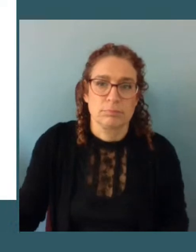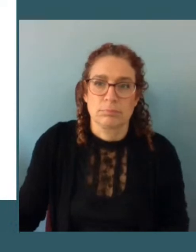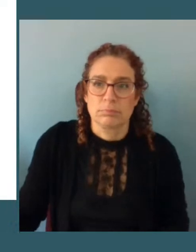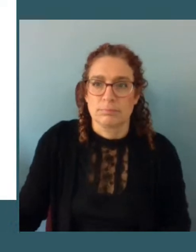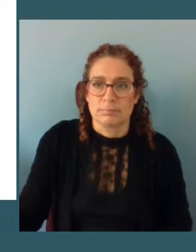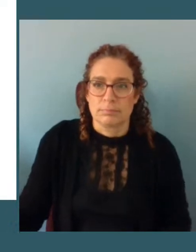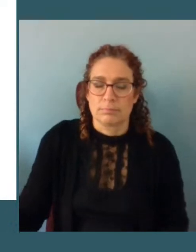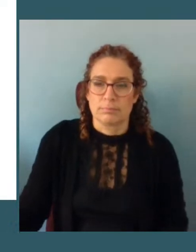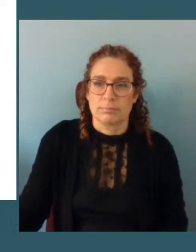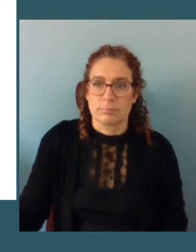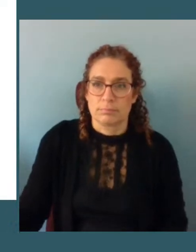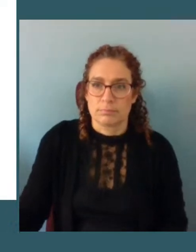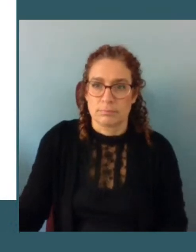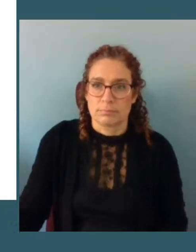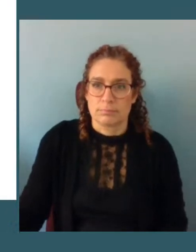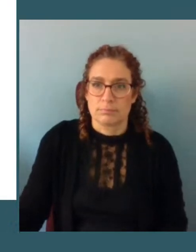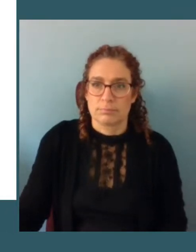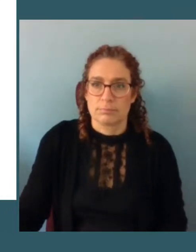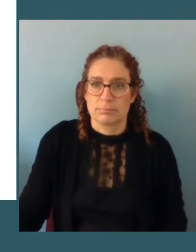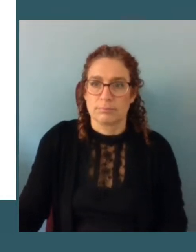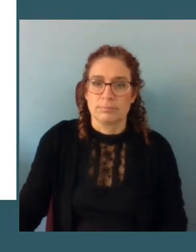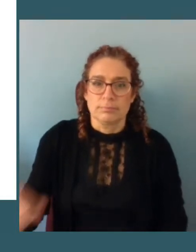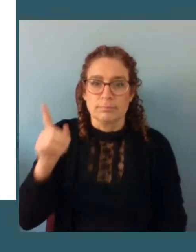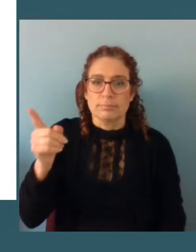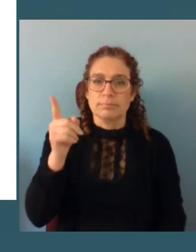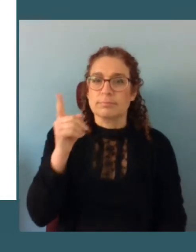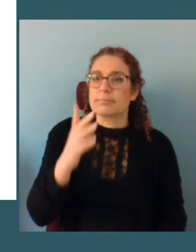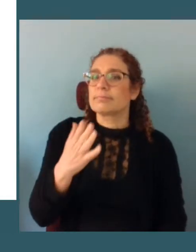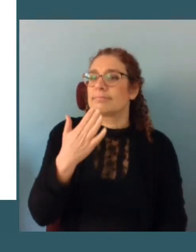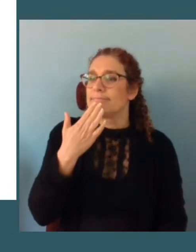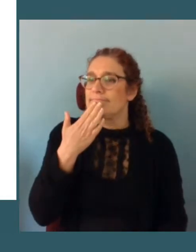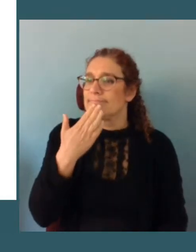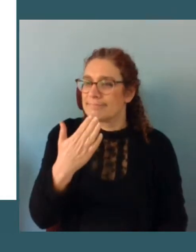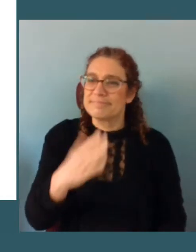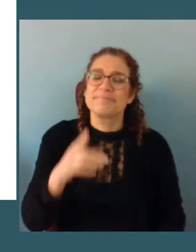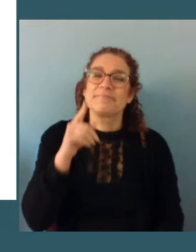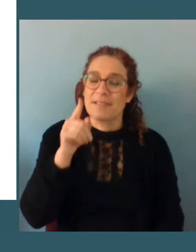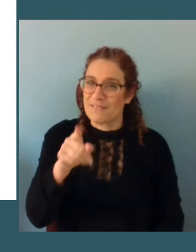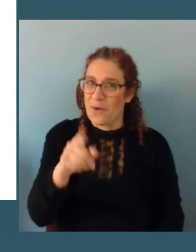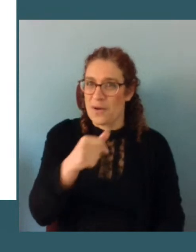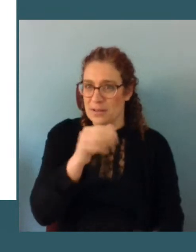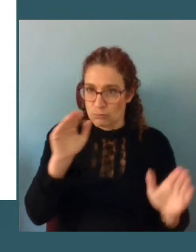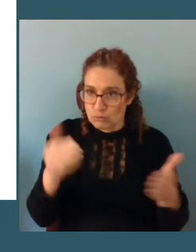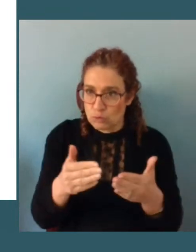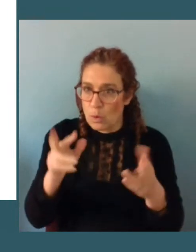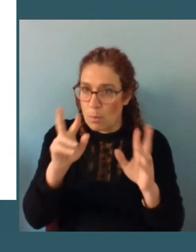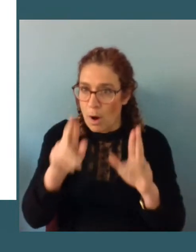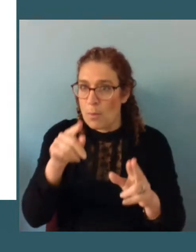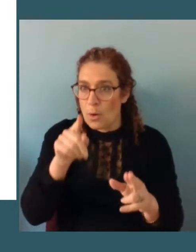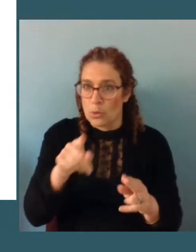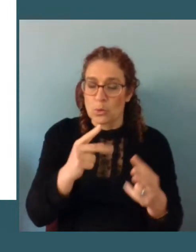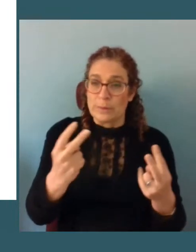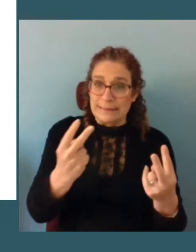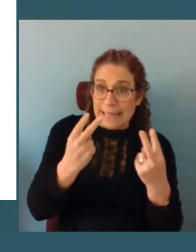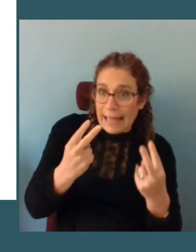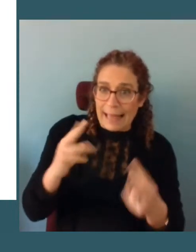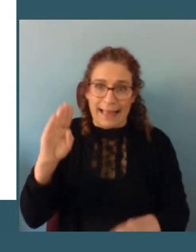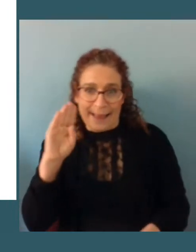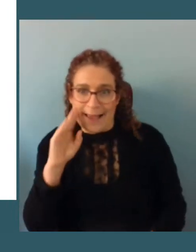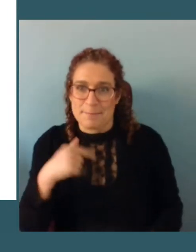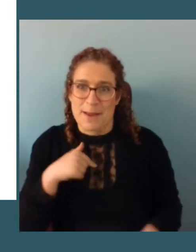Thank you very much for this very kind introduction. I hope you can see me and hear me.